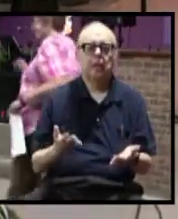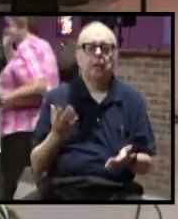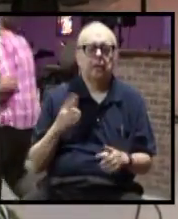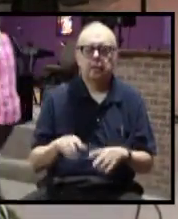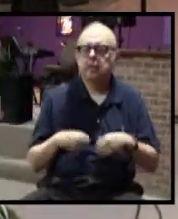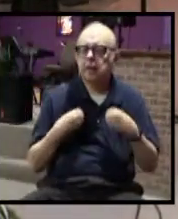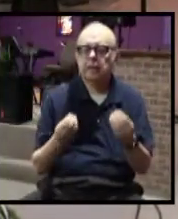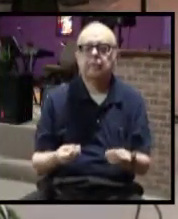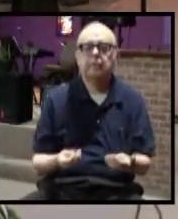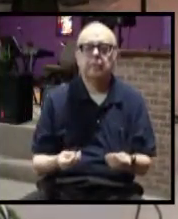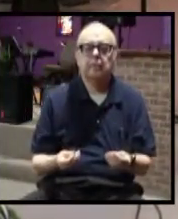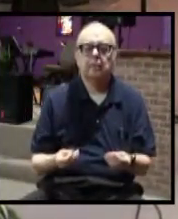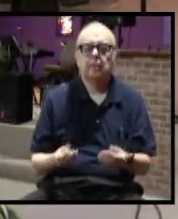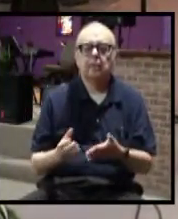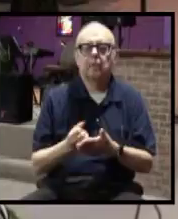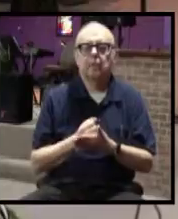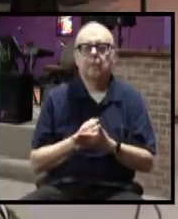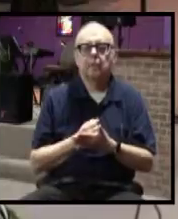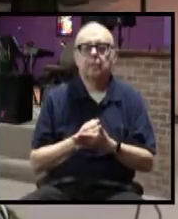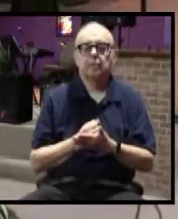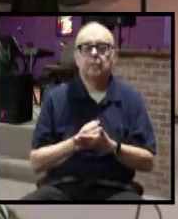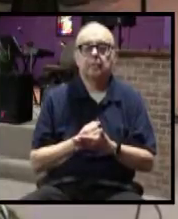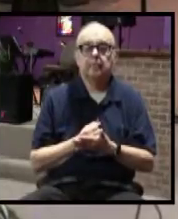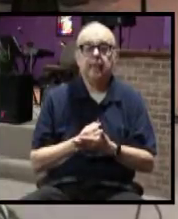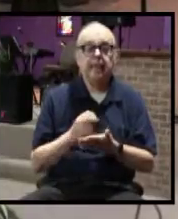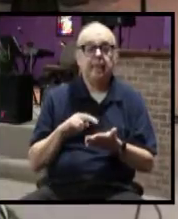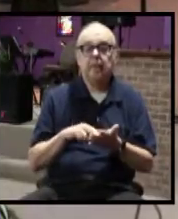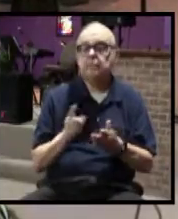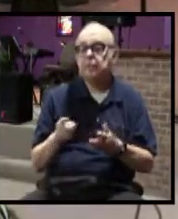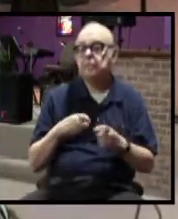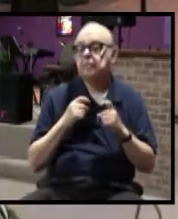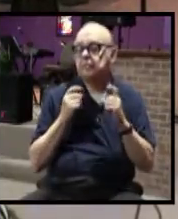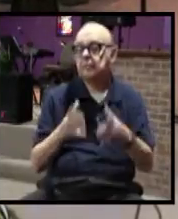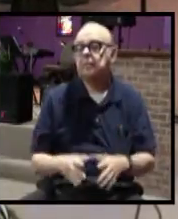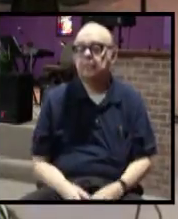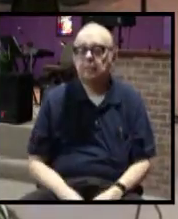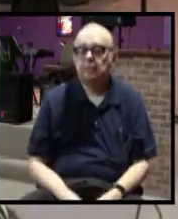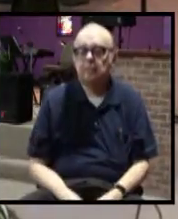up the sacrifices. And if you couldn't open up the sacrifices, then you were a sinner.